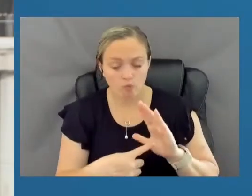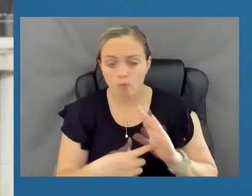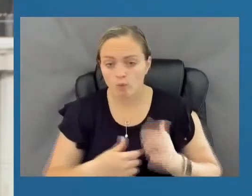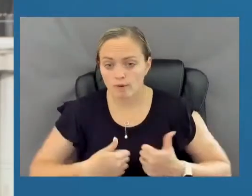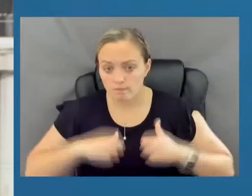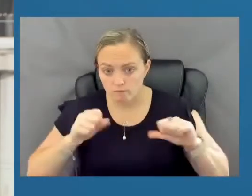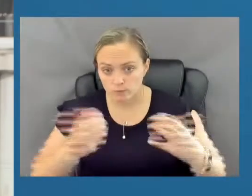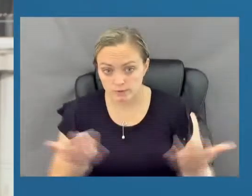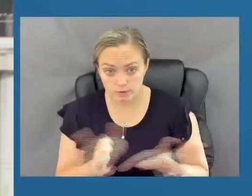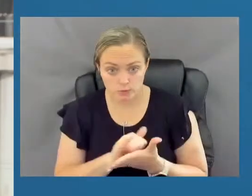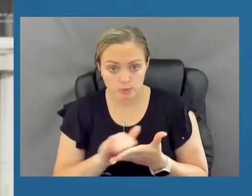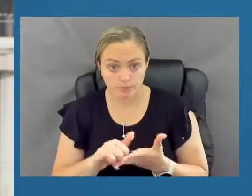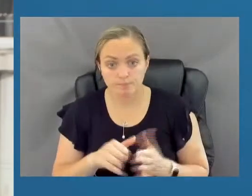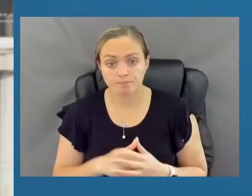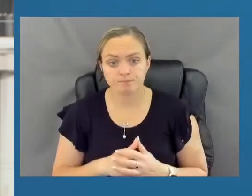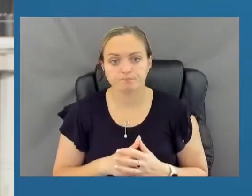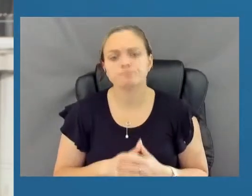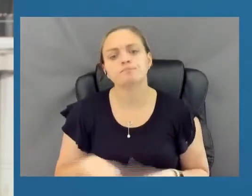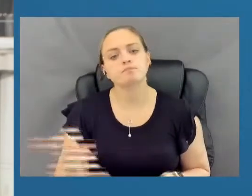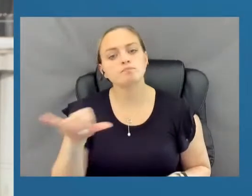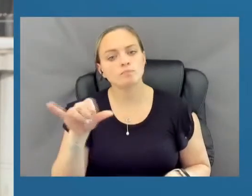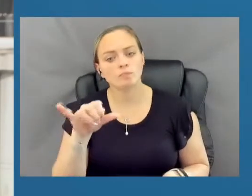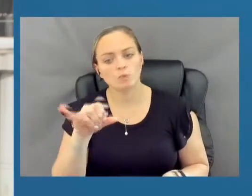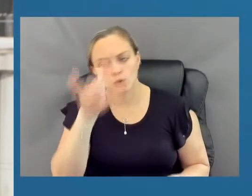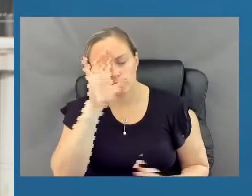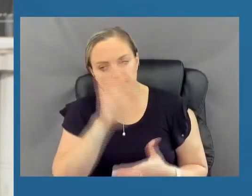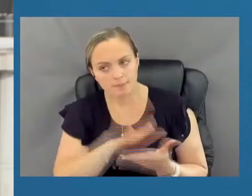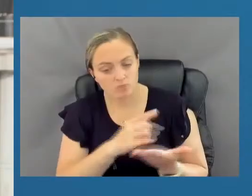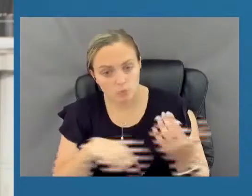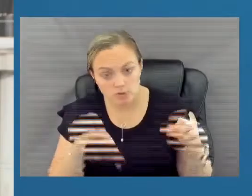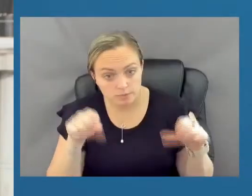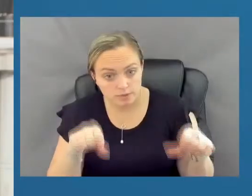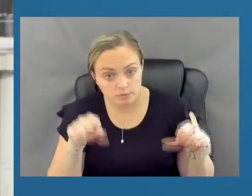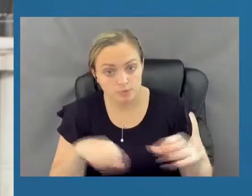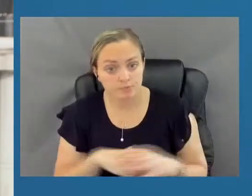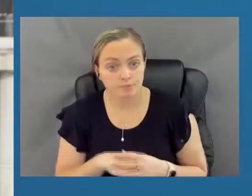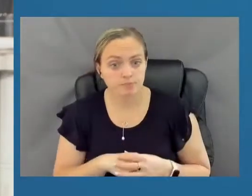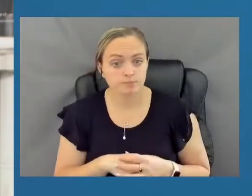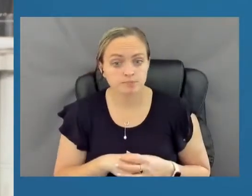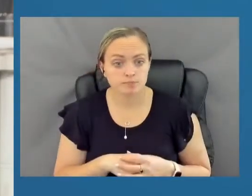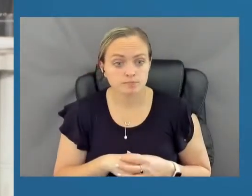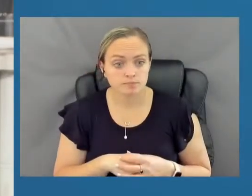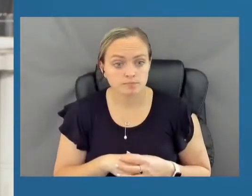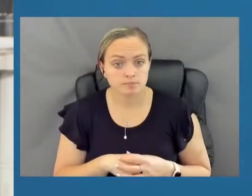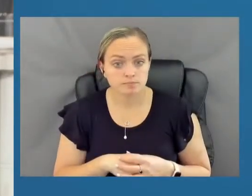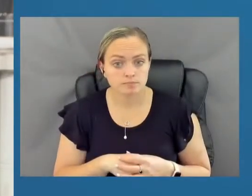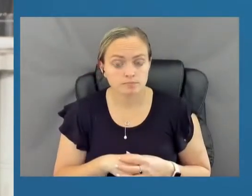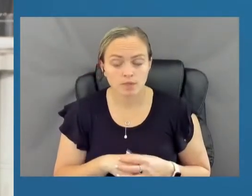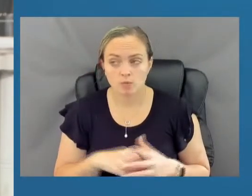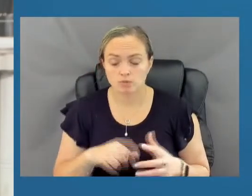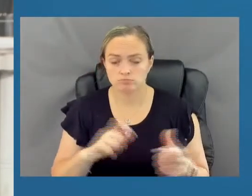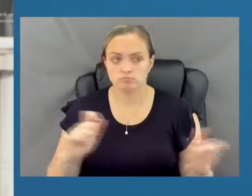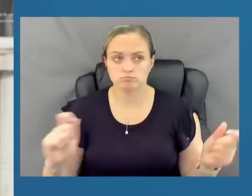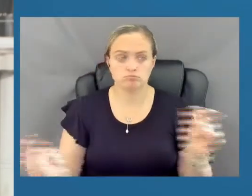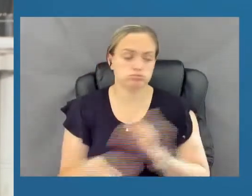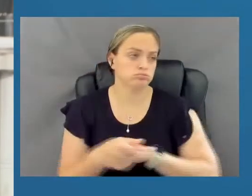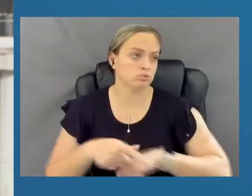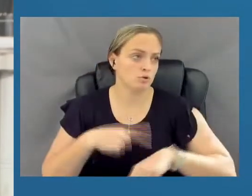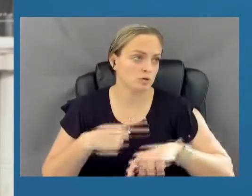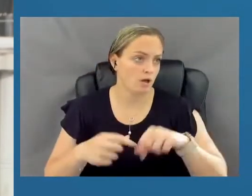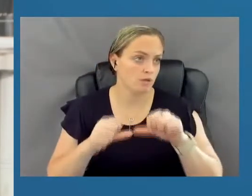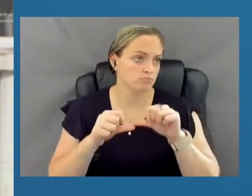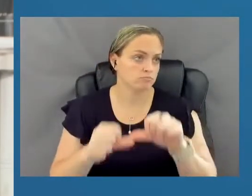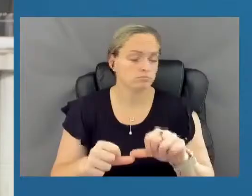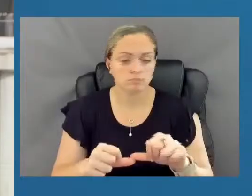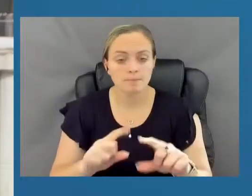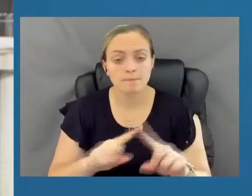in our state. And also just the belief in what's possible. That was shaken for a long time. But today a